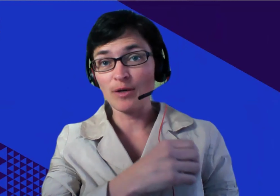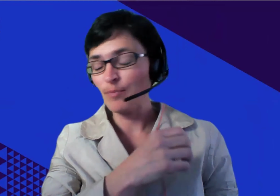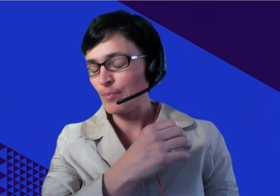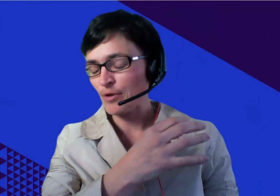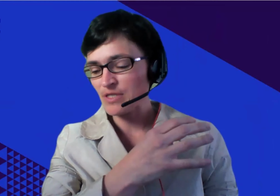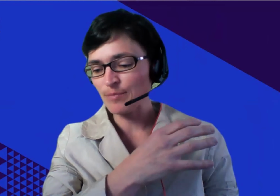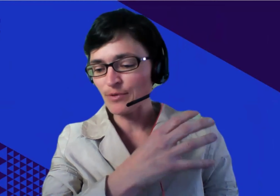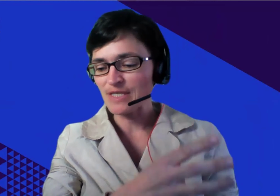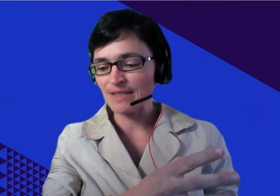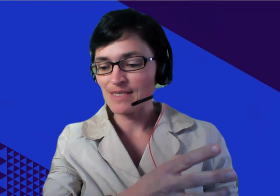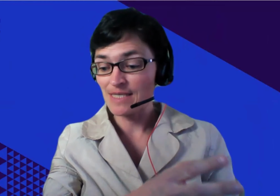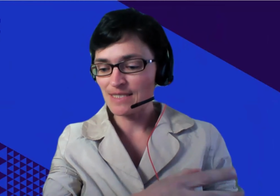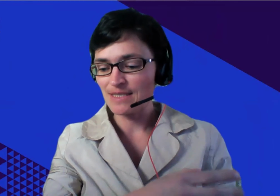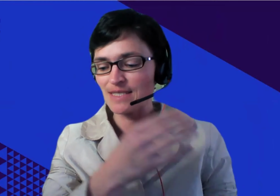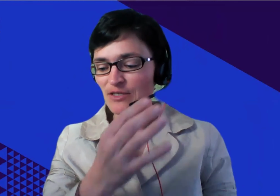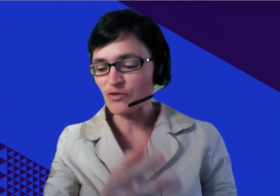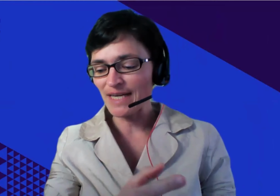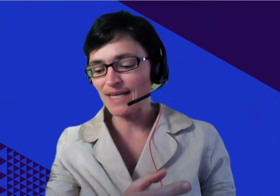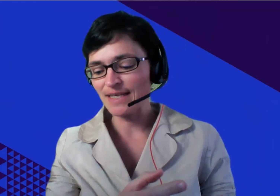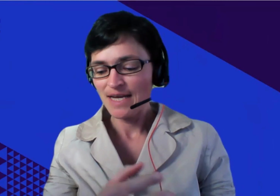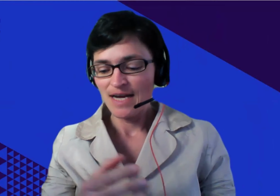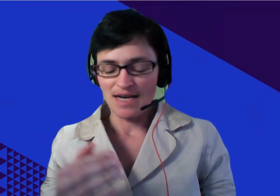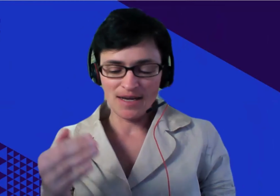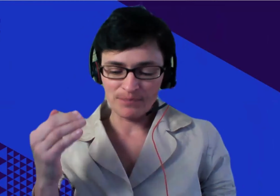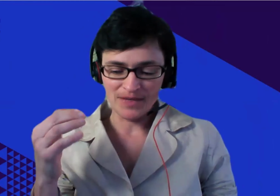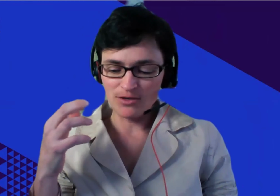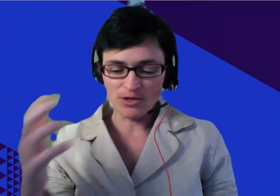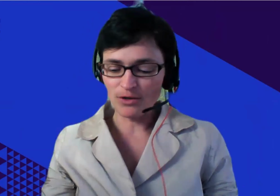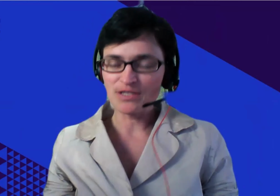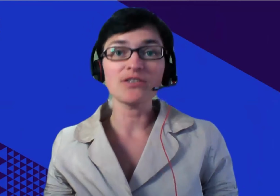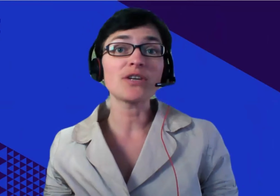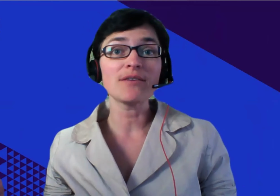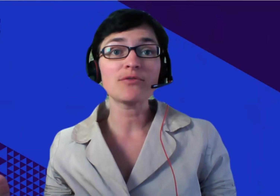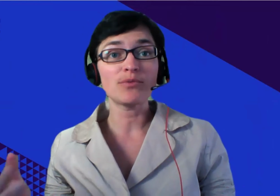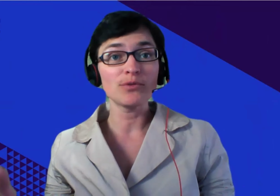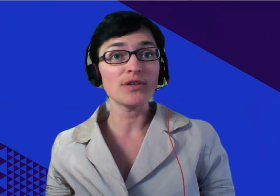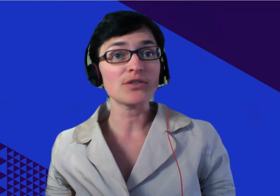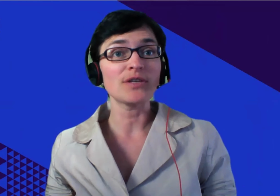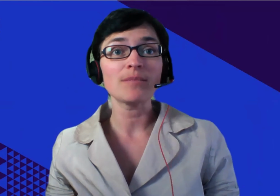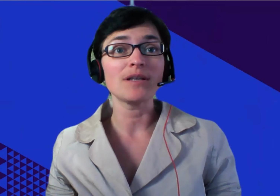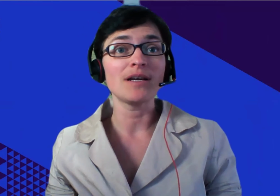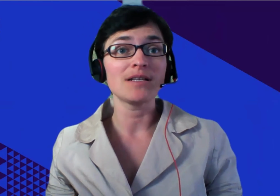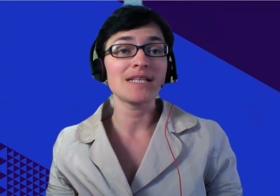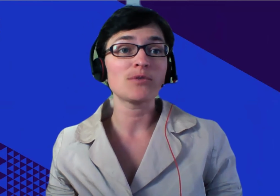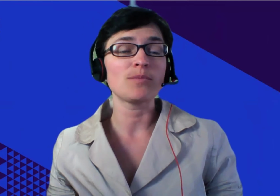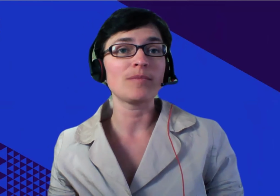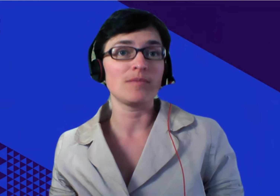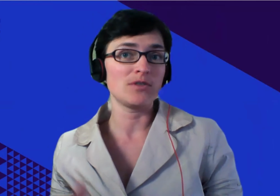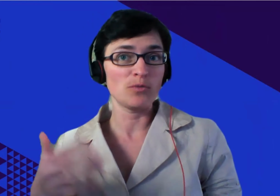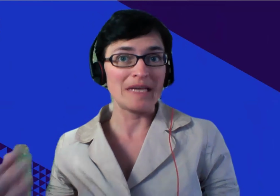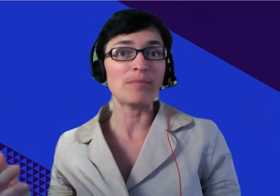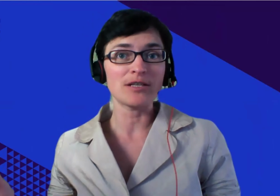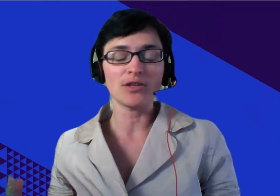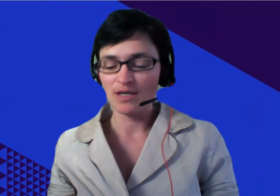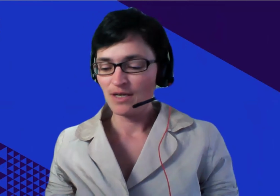of possible personal assistance, their training, your constant strive to improve the scheme